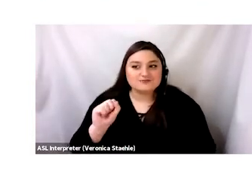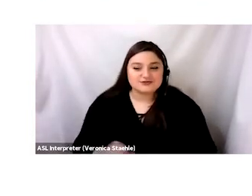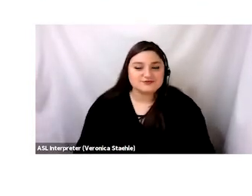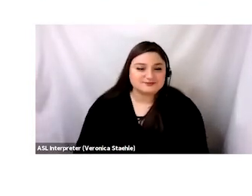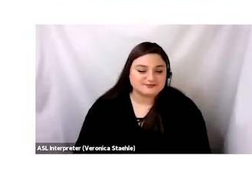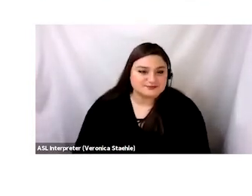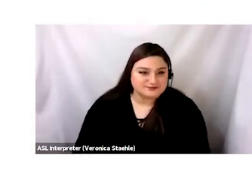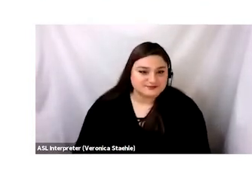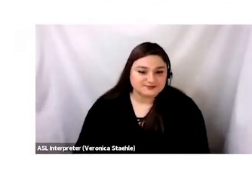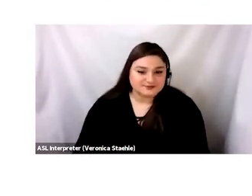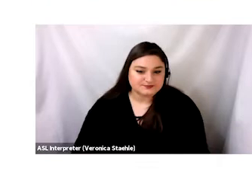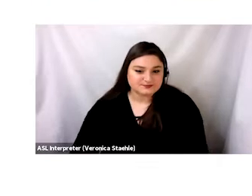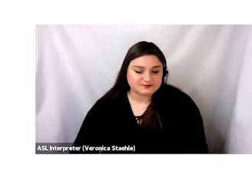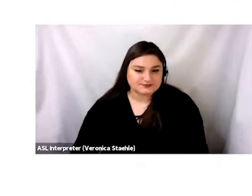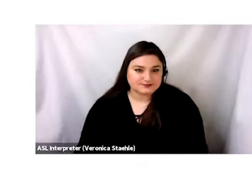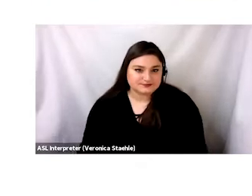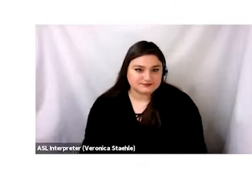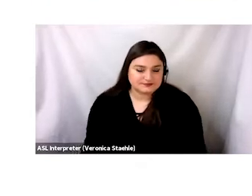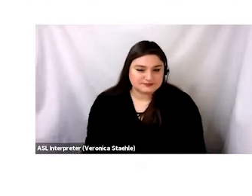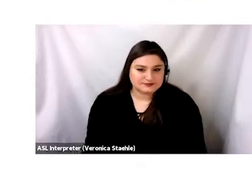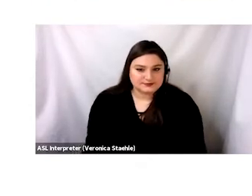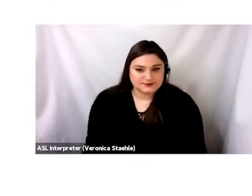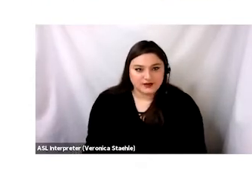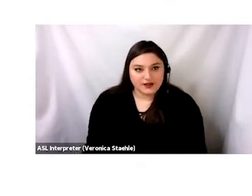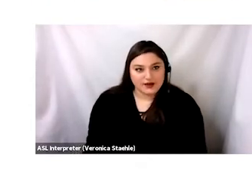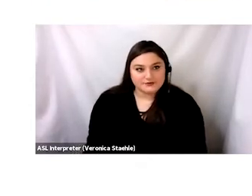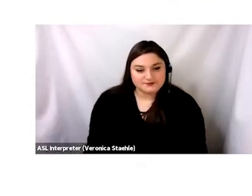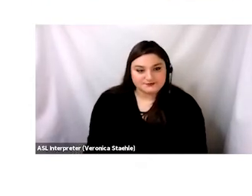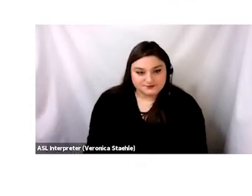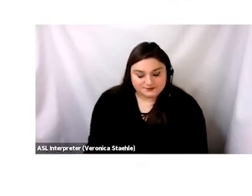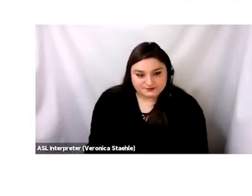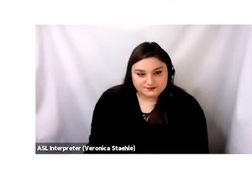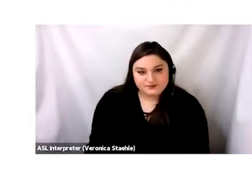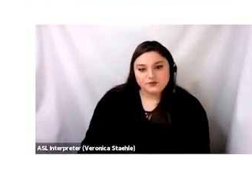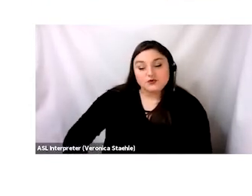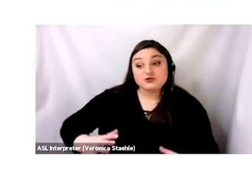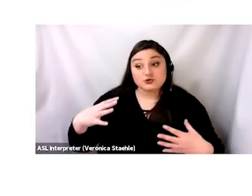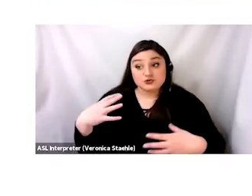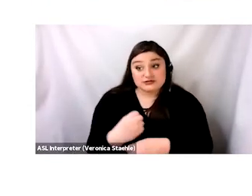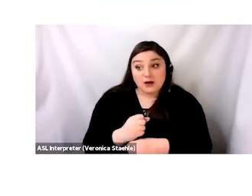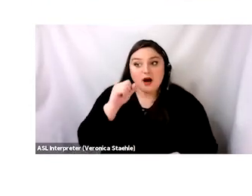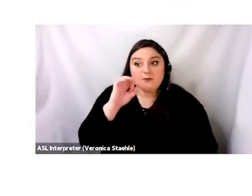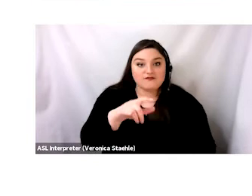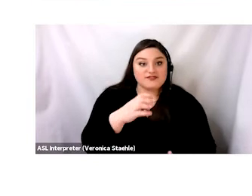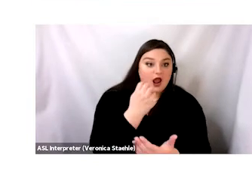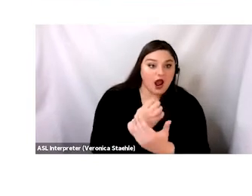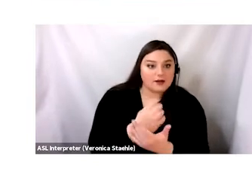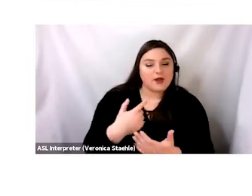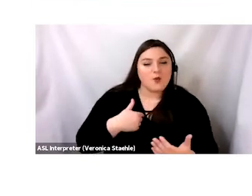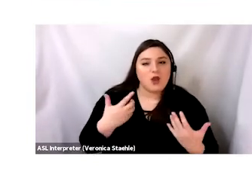And so to sum up the economic foundations of cotton in the fashion and textile industry, we saw US crops